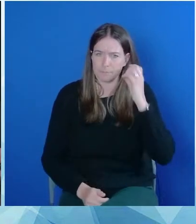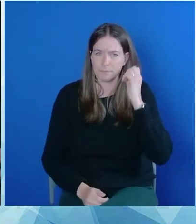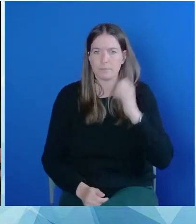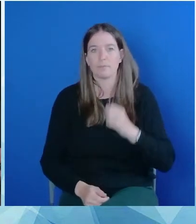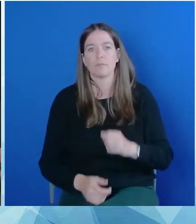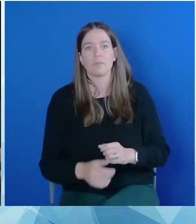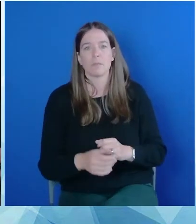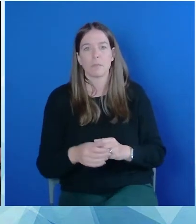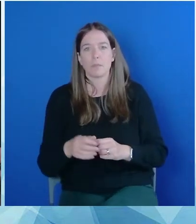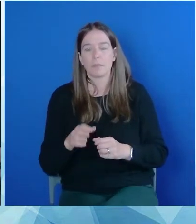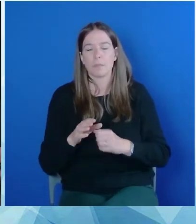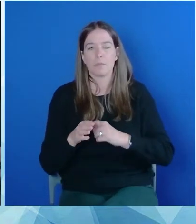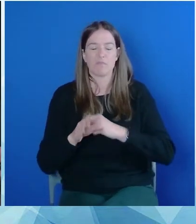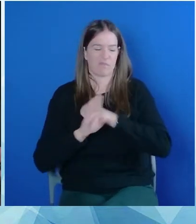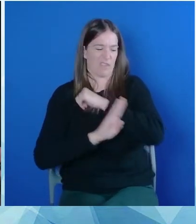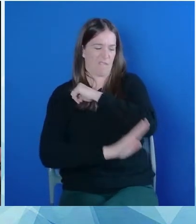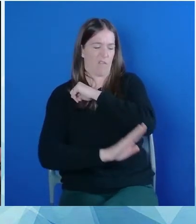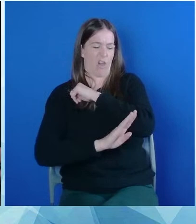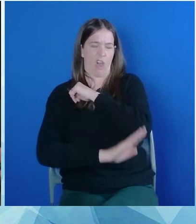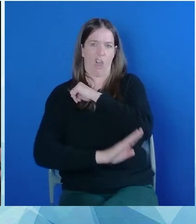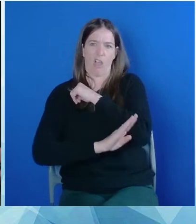But then in mid-semester in the fall,